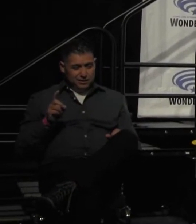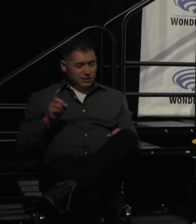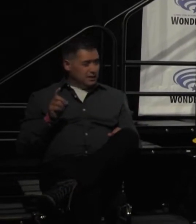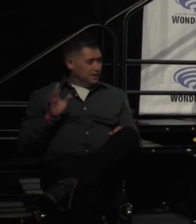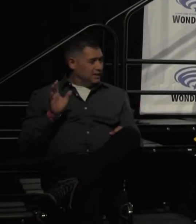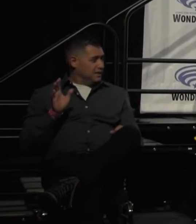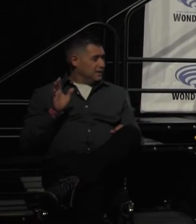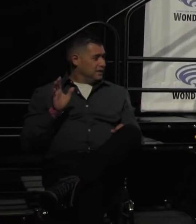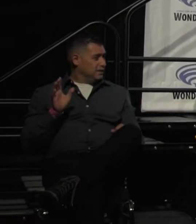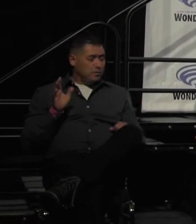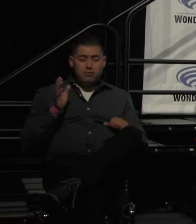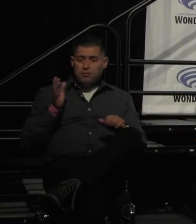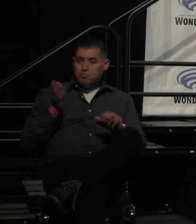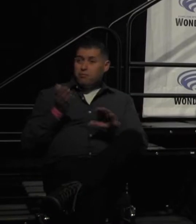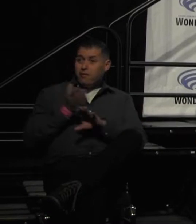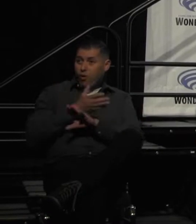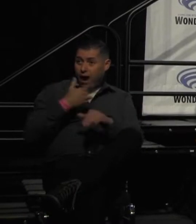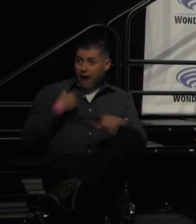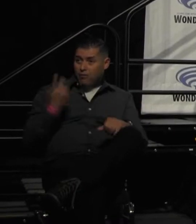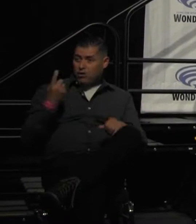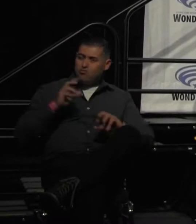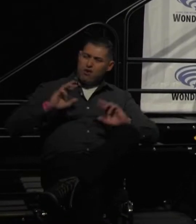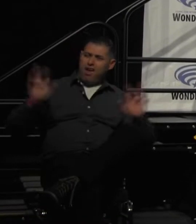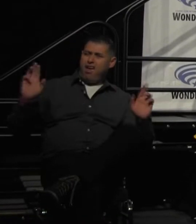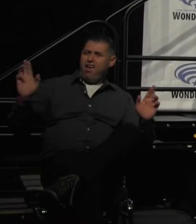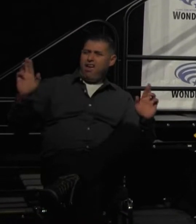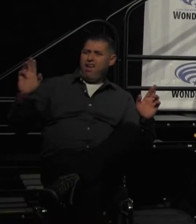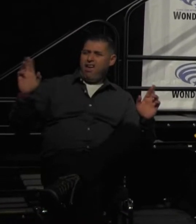we had a band all ready to play, and we were in